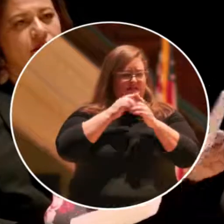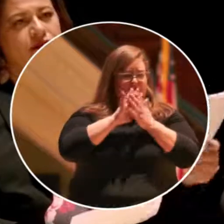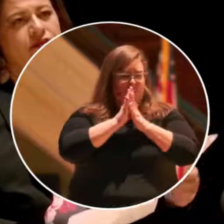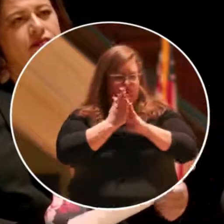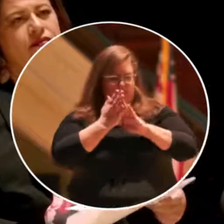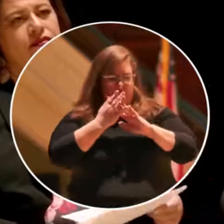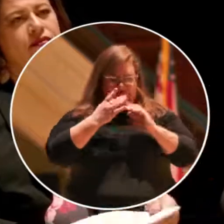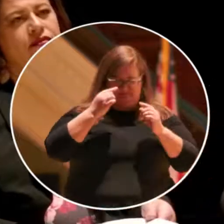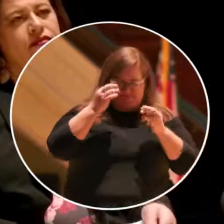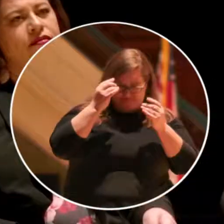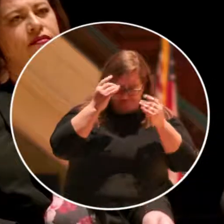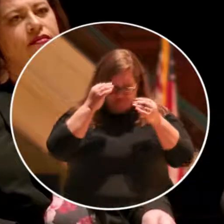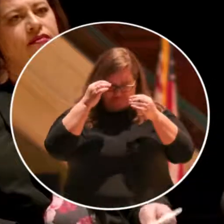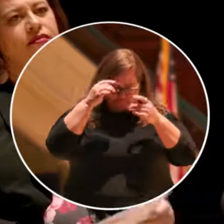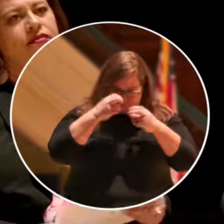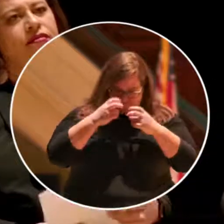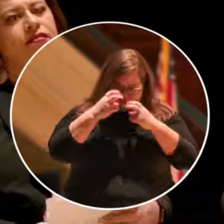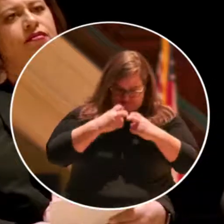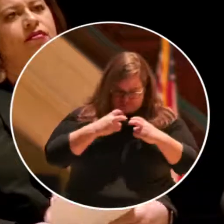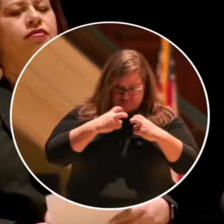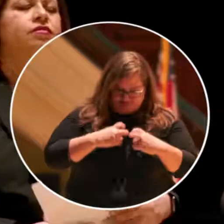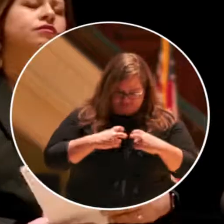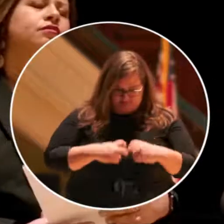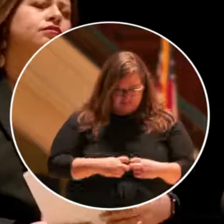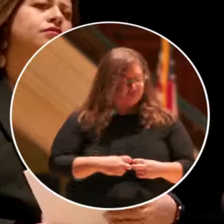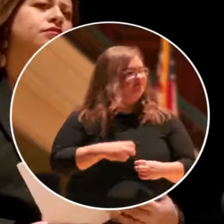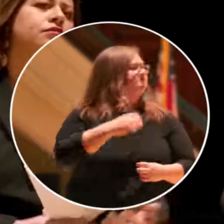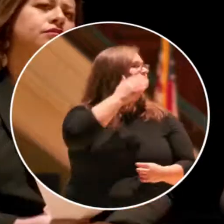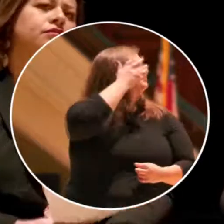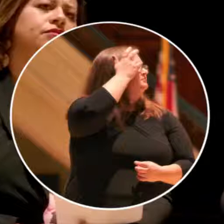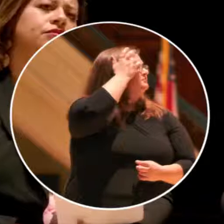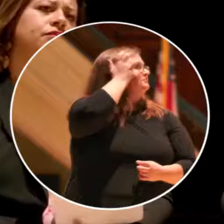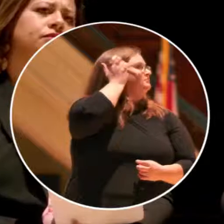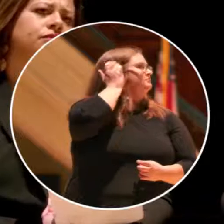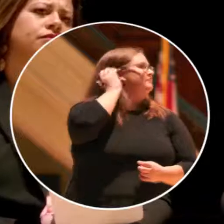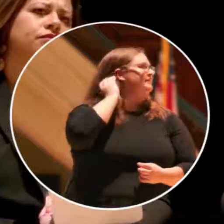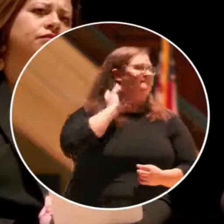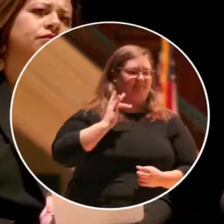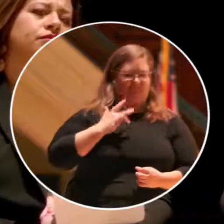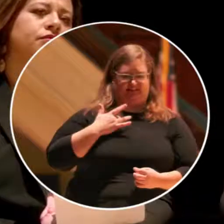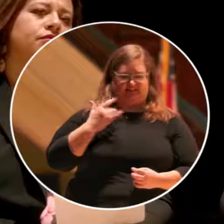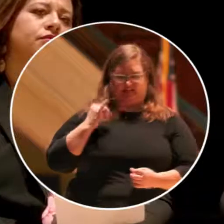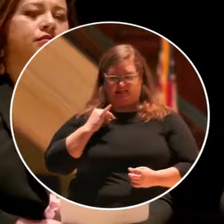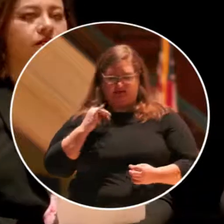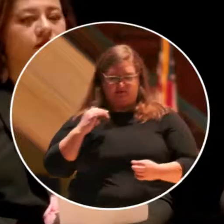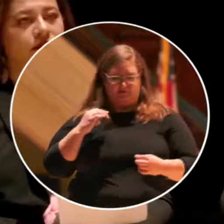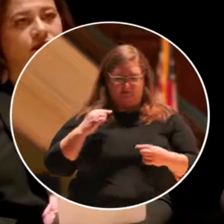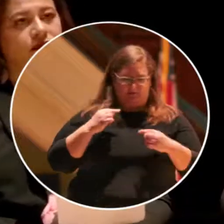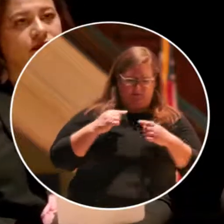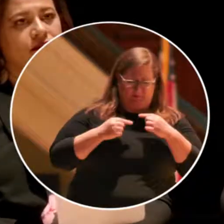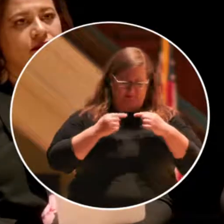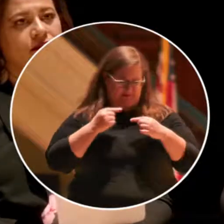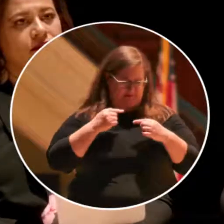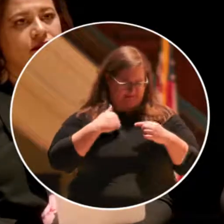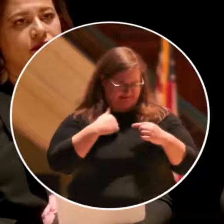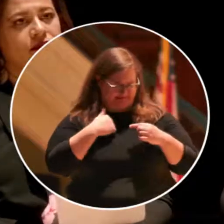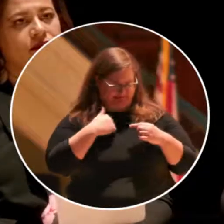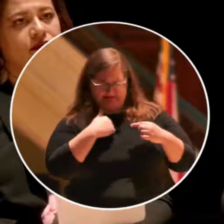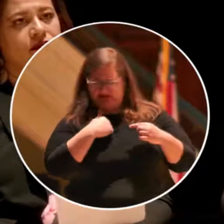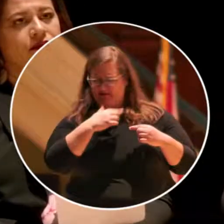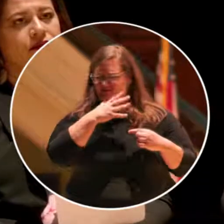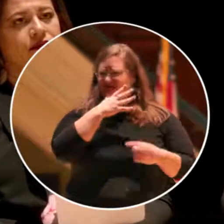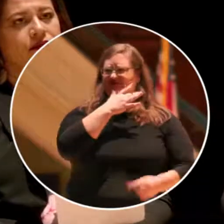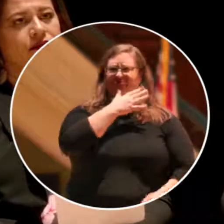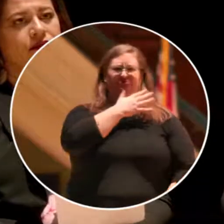interrogation. The inquiry has a lightness to it, with sudden jolts like a pinball machine. Am I